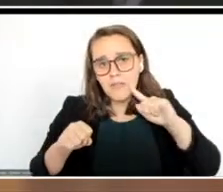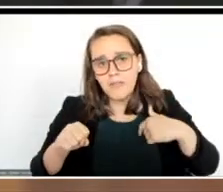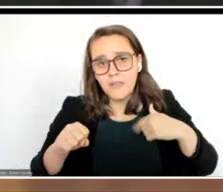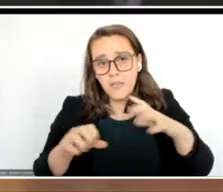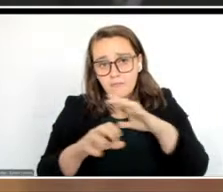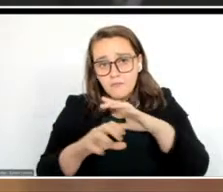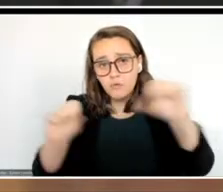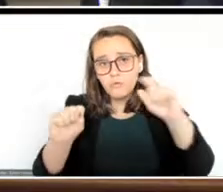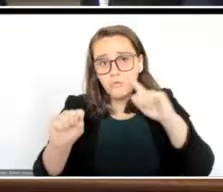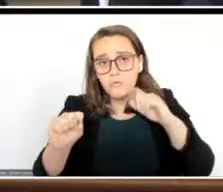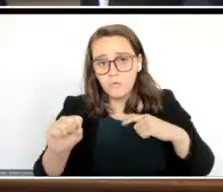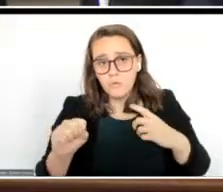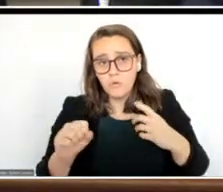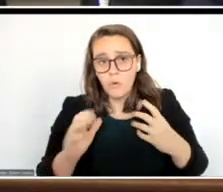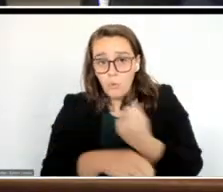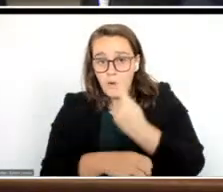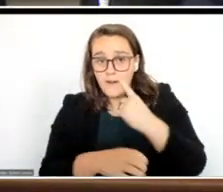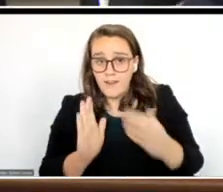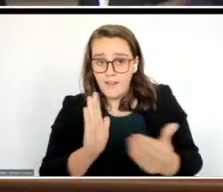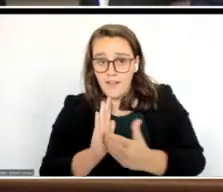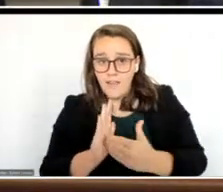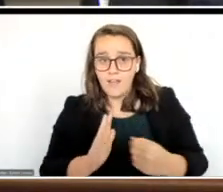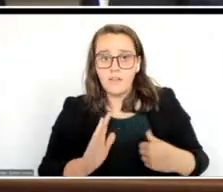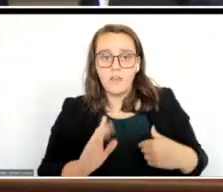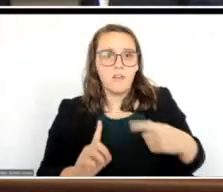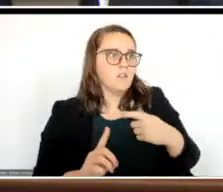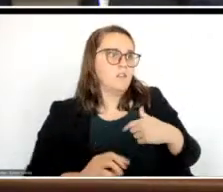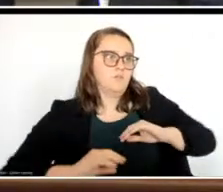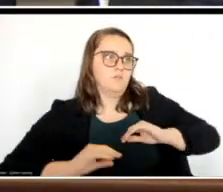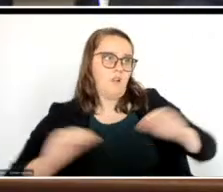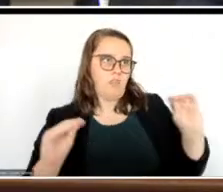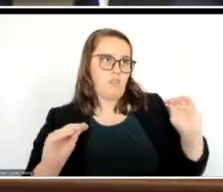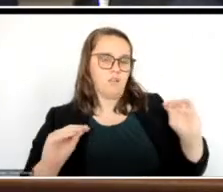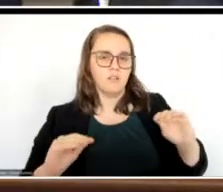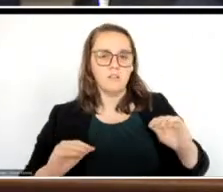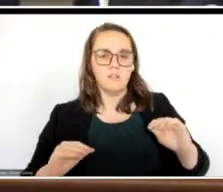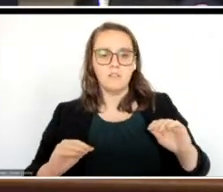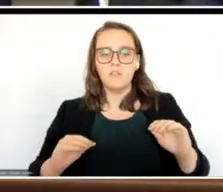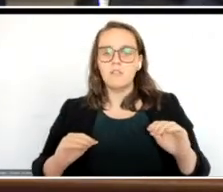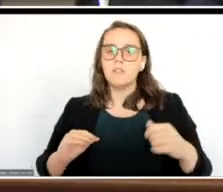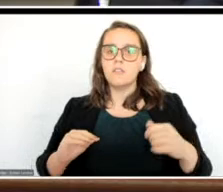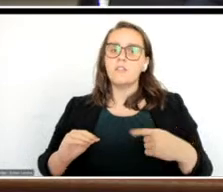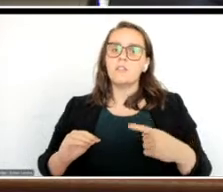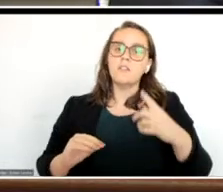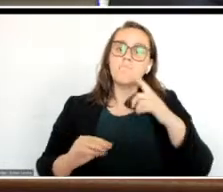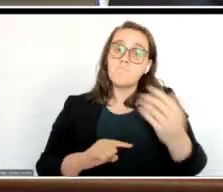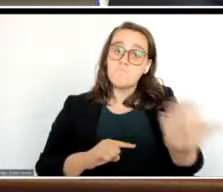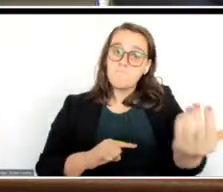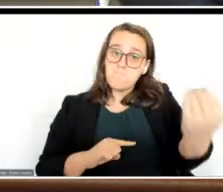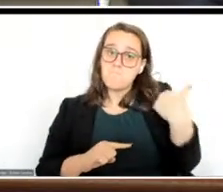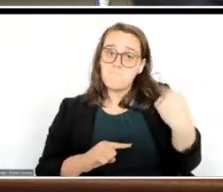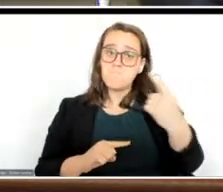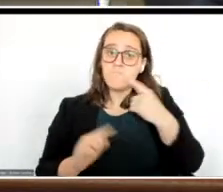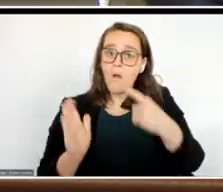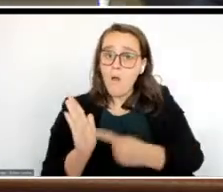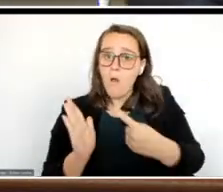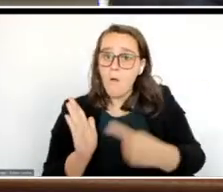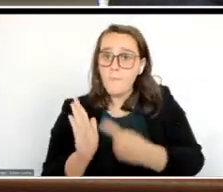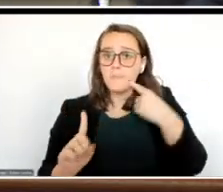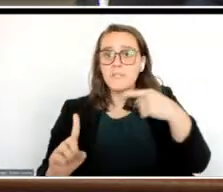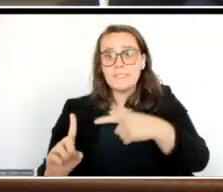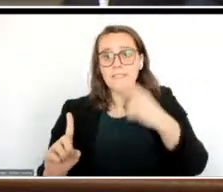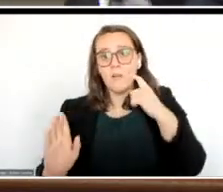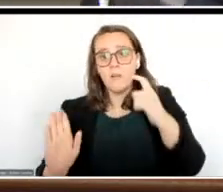None. At times, President Trump acknowledged the reality of his loss. Although he publicly claimed that he had won